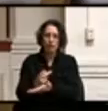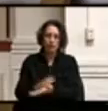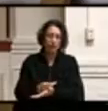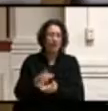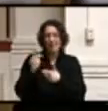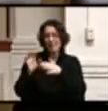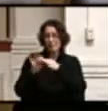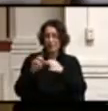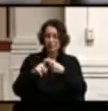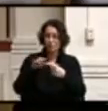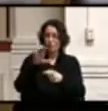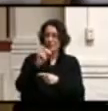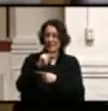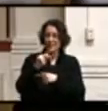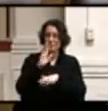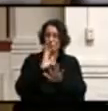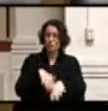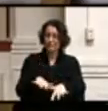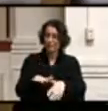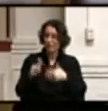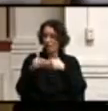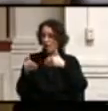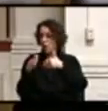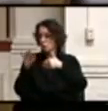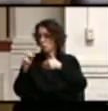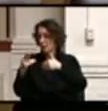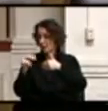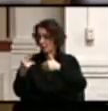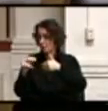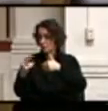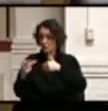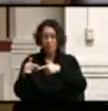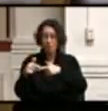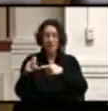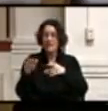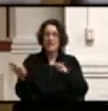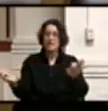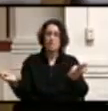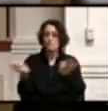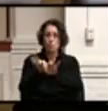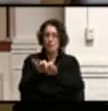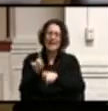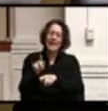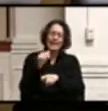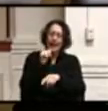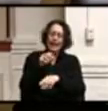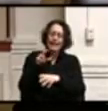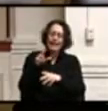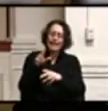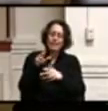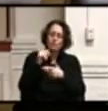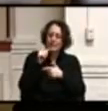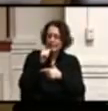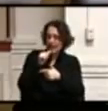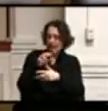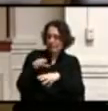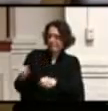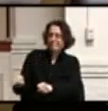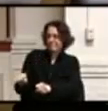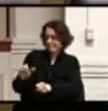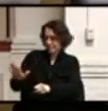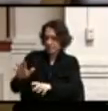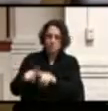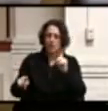actually in the New Hampshire portion of the waterway. So we put this out to bid